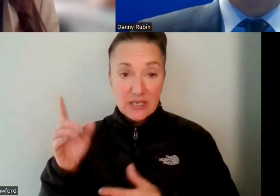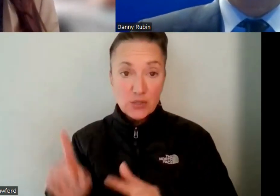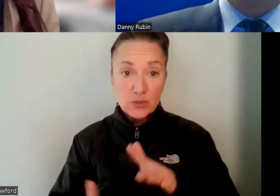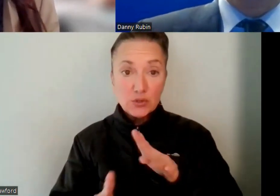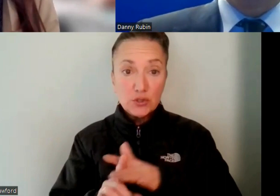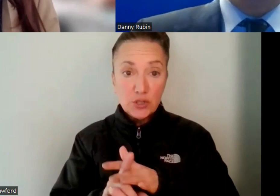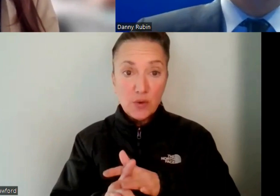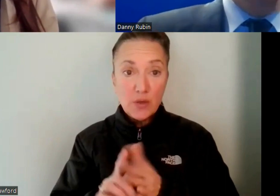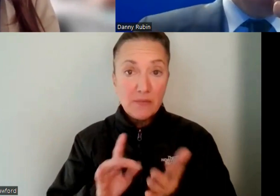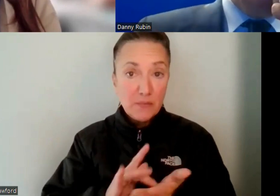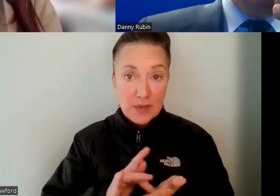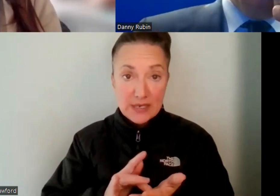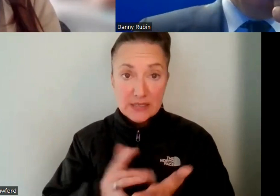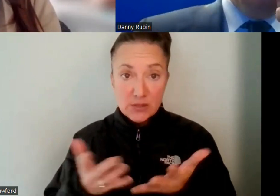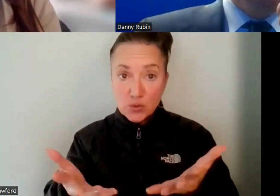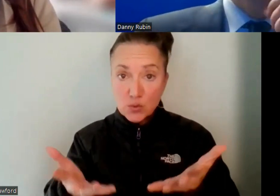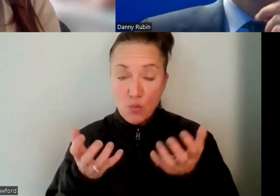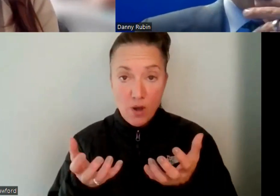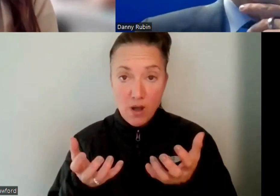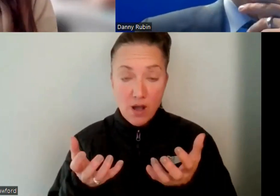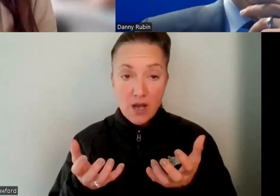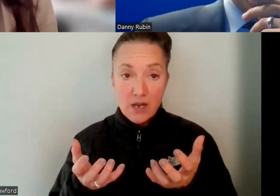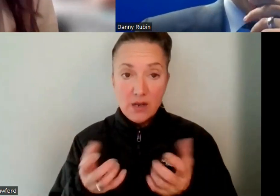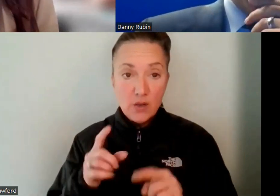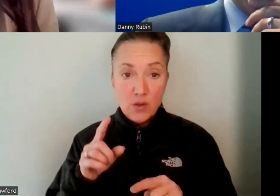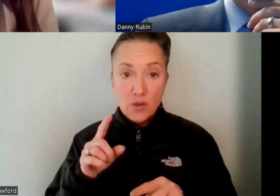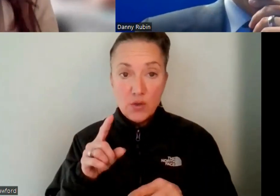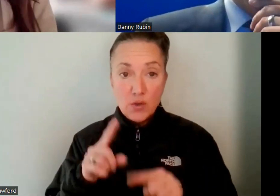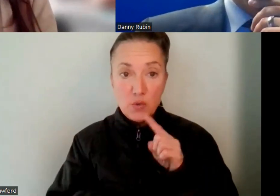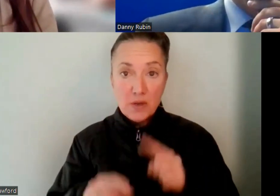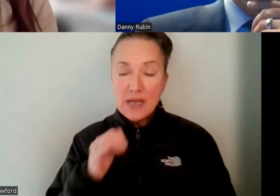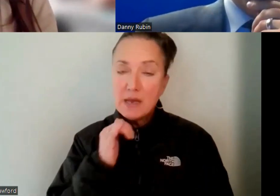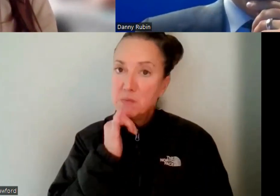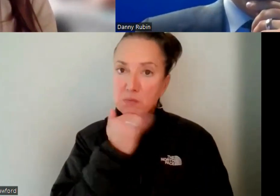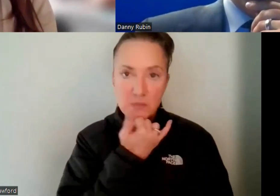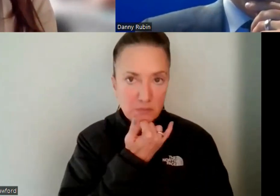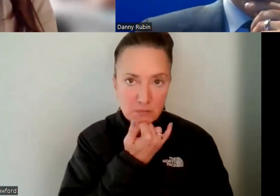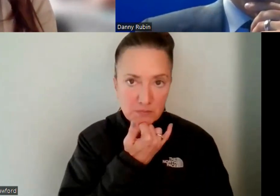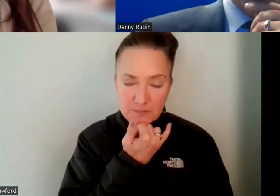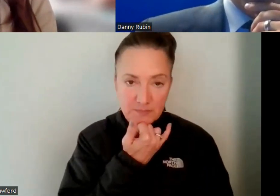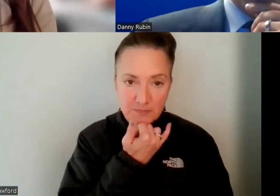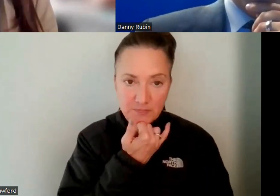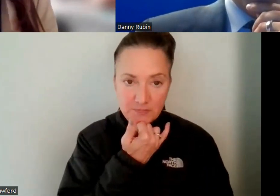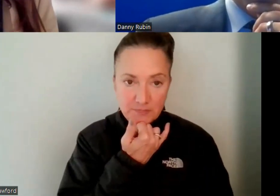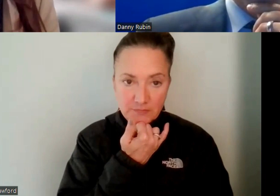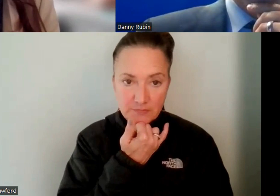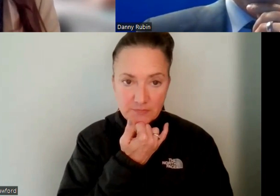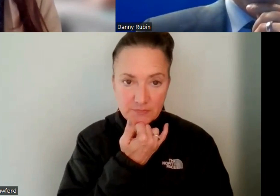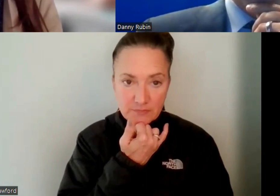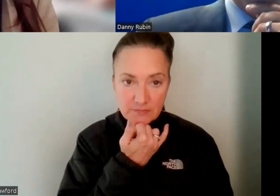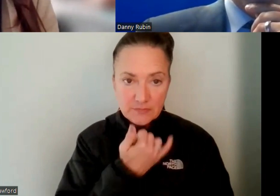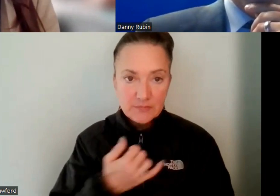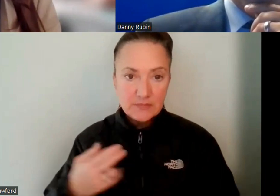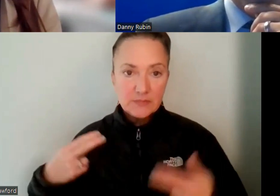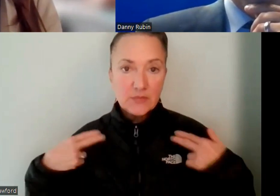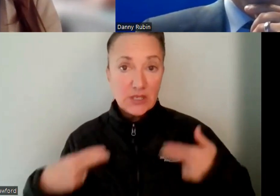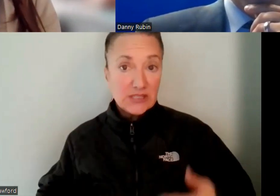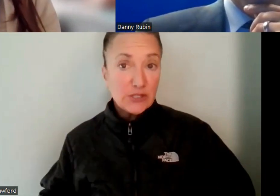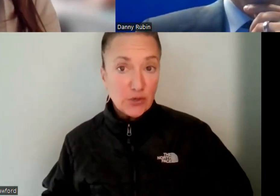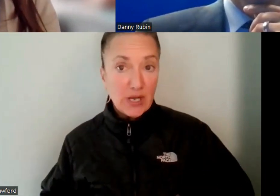their prescriptions, and you can't make a mistake. I mean, it's on a person's health and